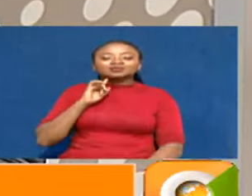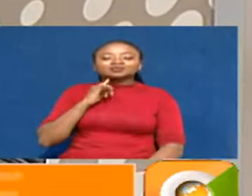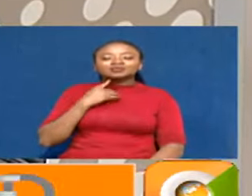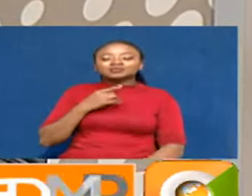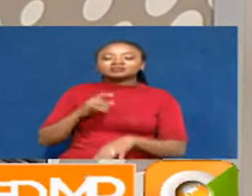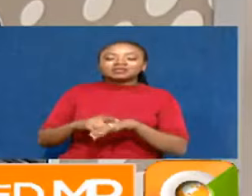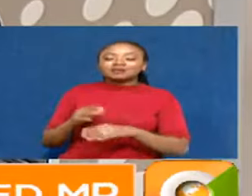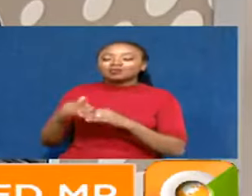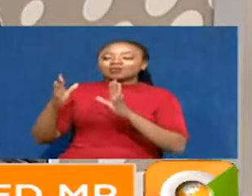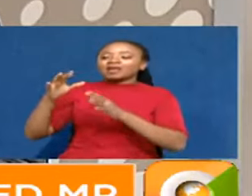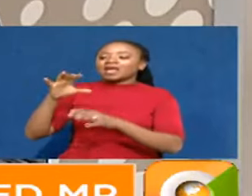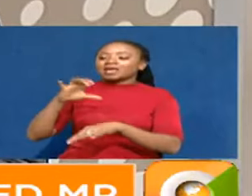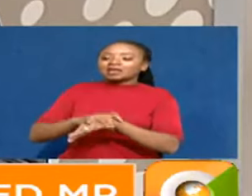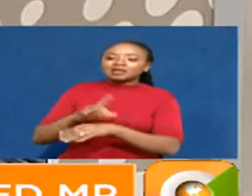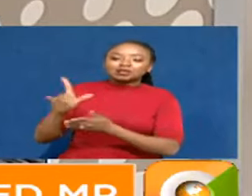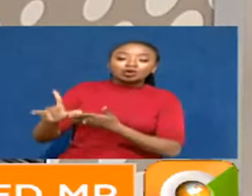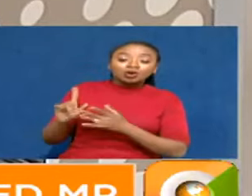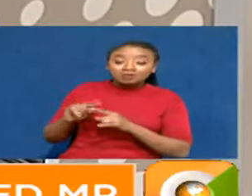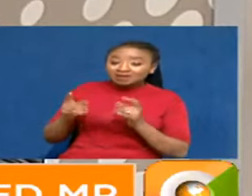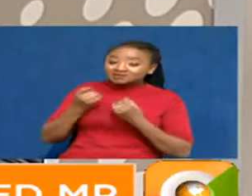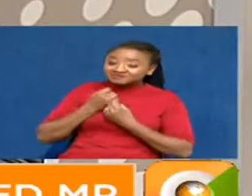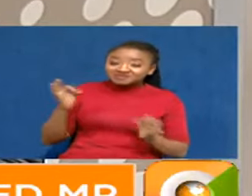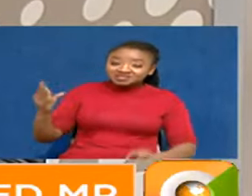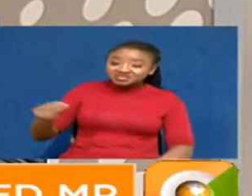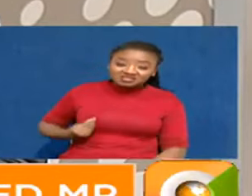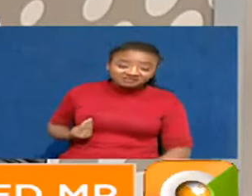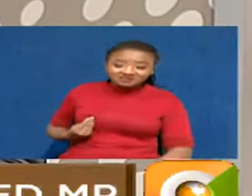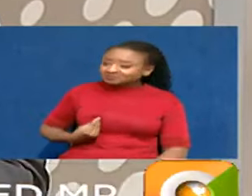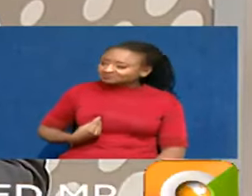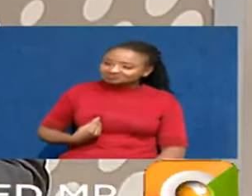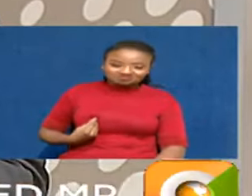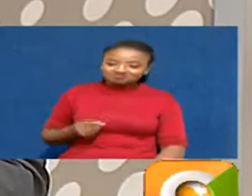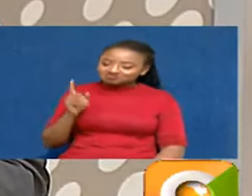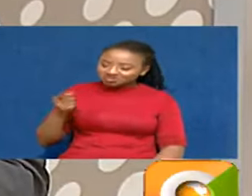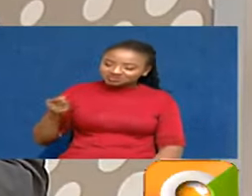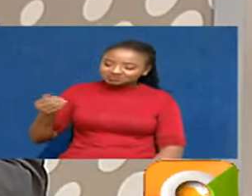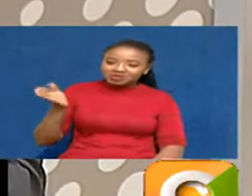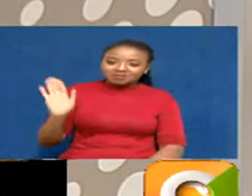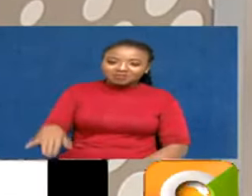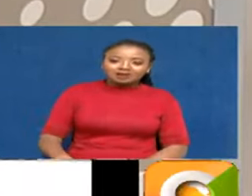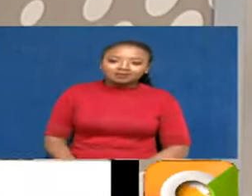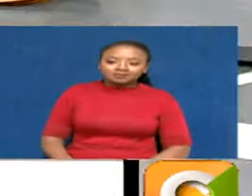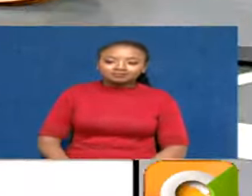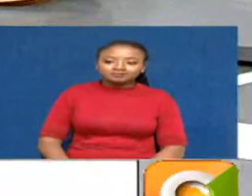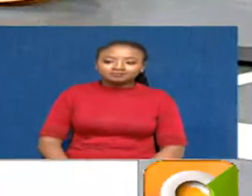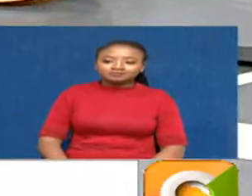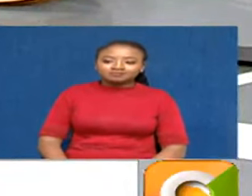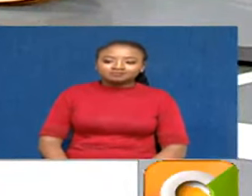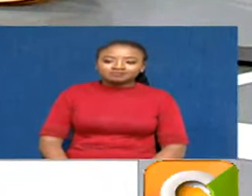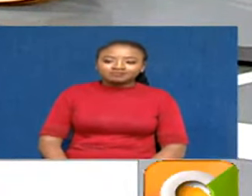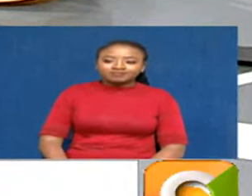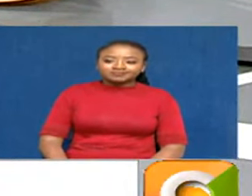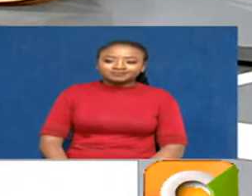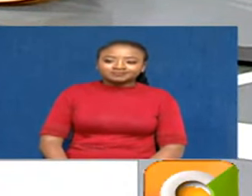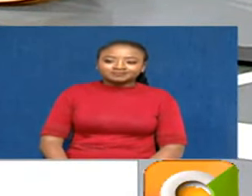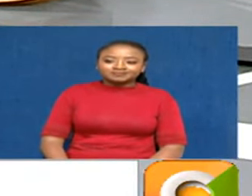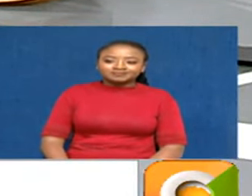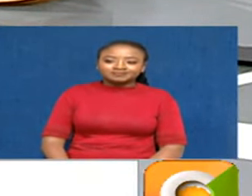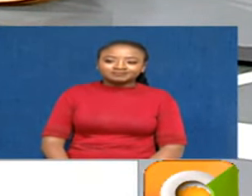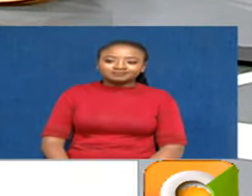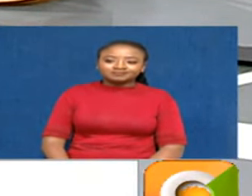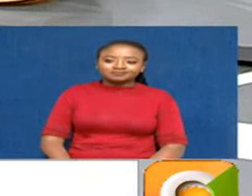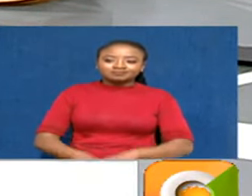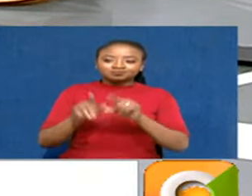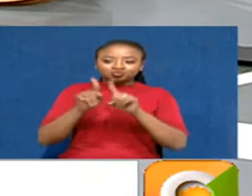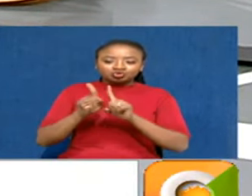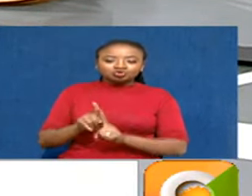ears, but just know there's nothing for free in this world. Okay. Ivan, closing remarks? Yeah, I think